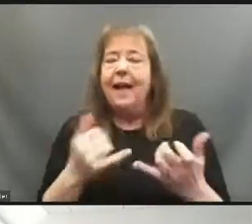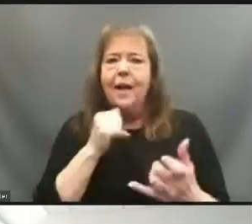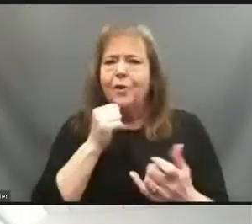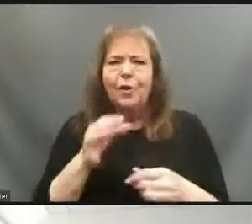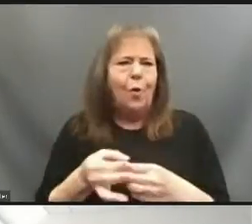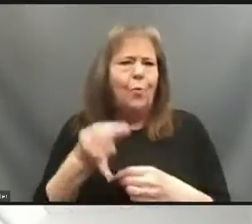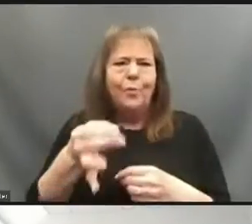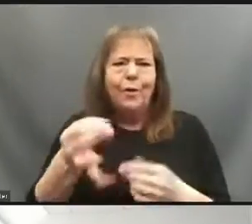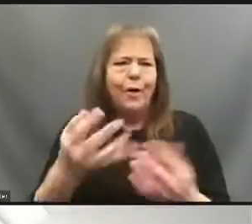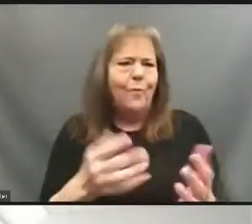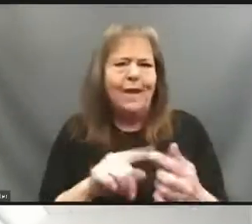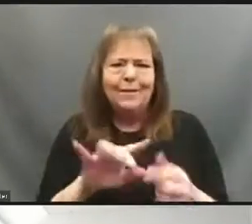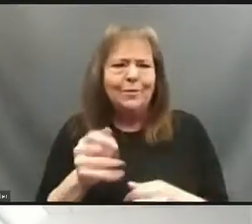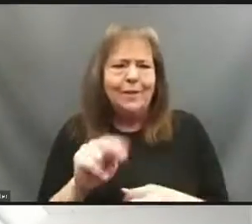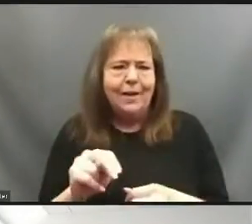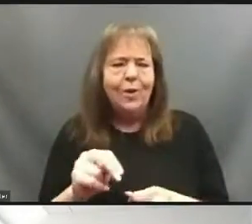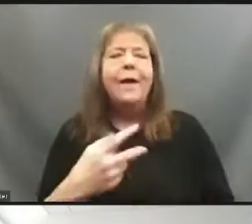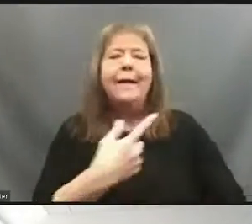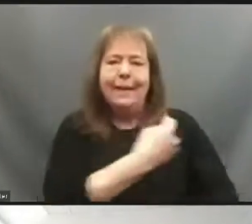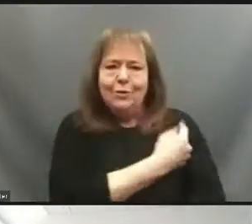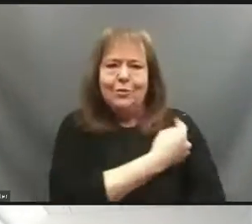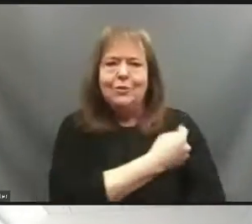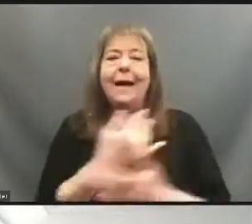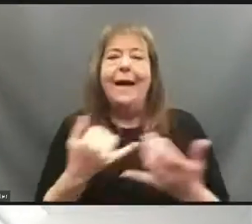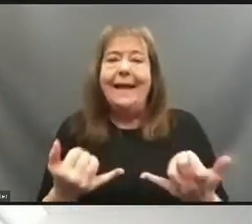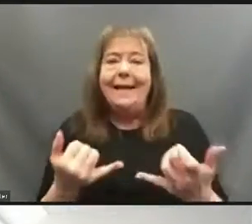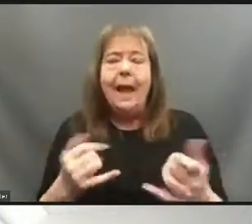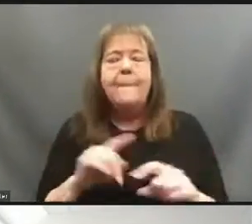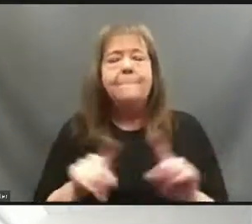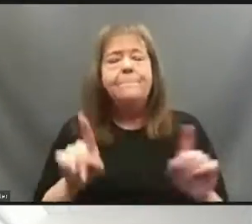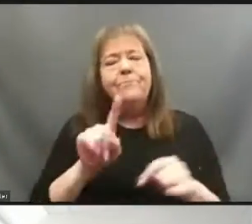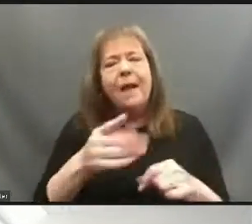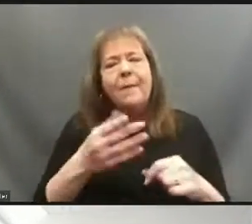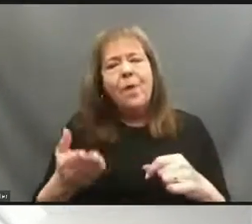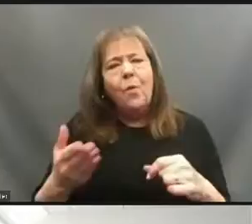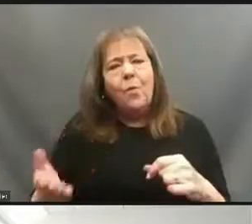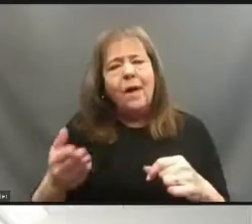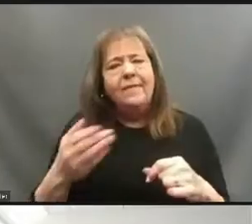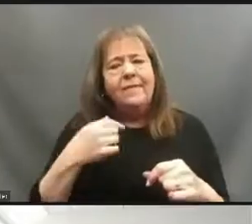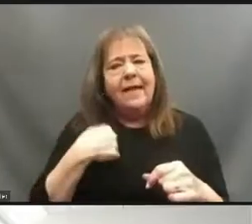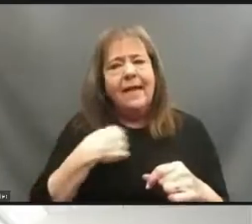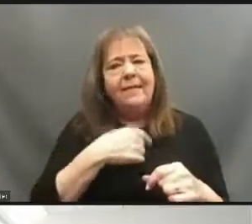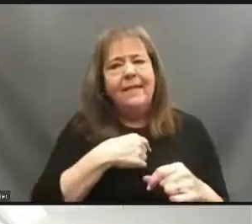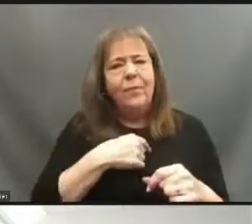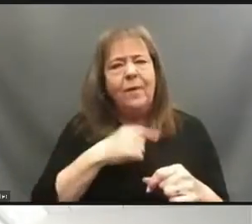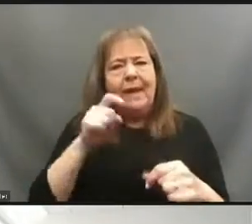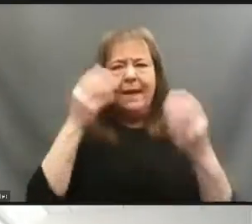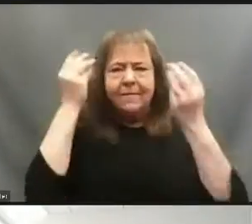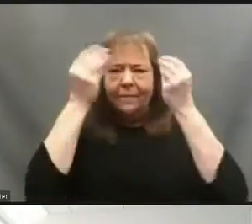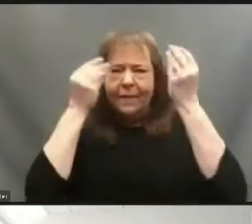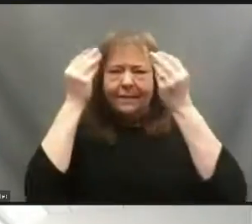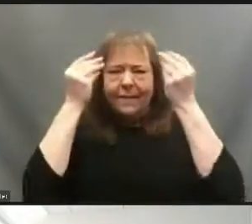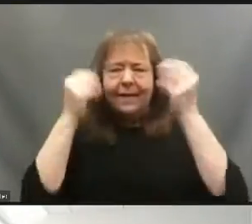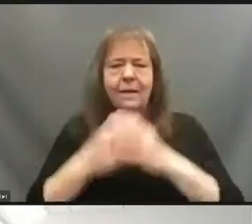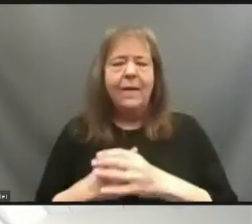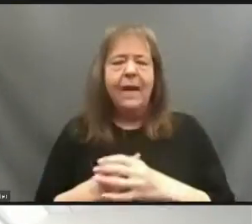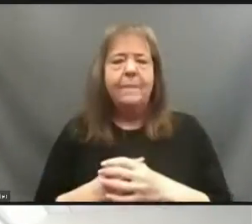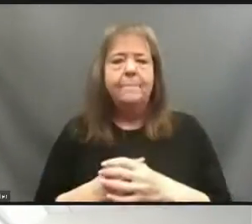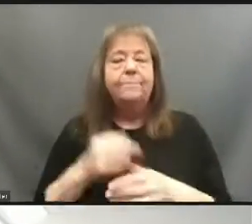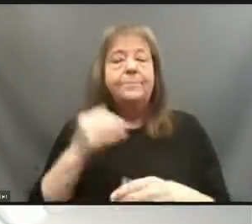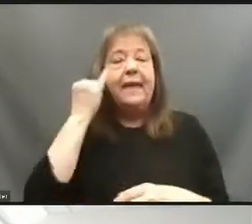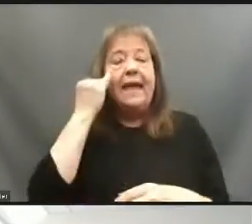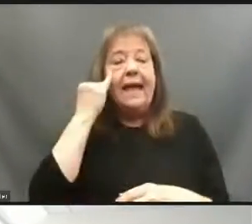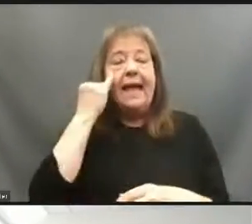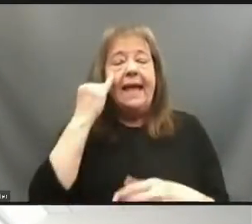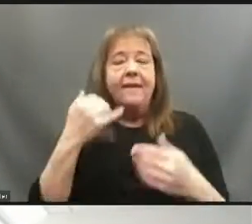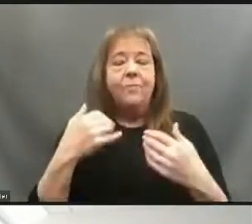shot. But the one potential thing that we have on the horizon we have to think about is that if we were to